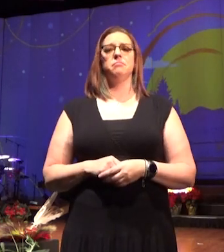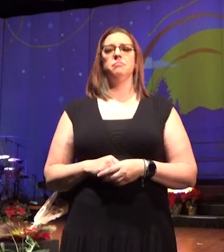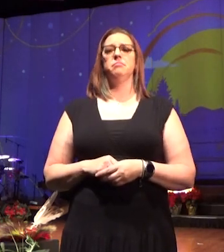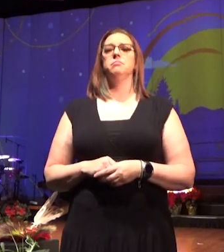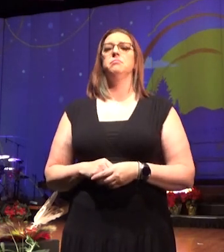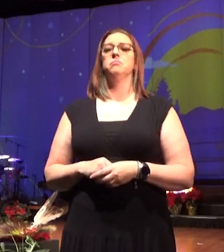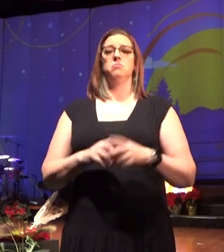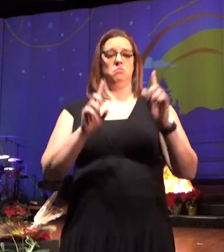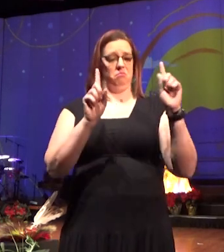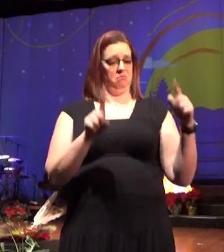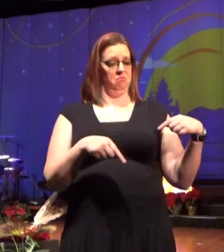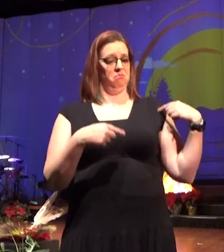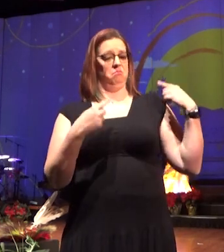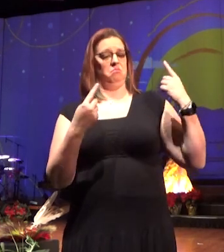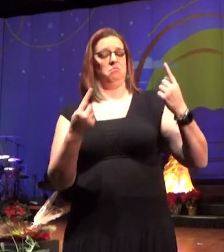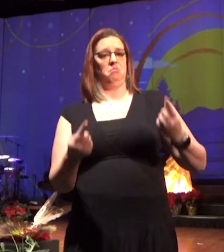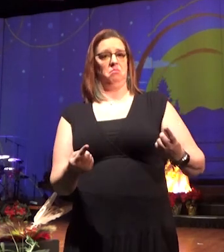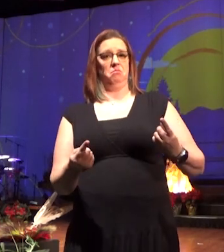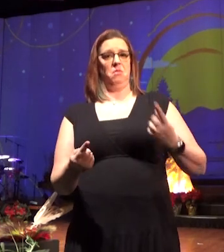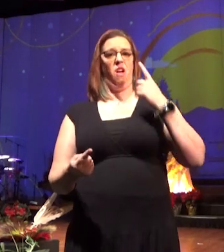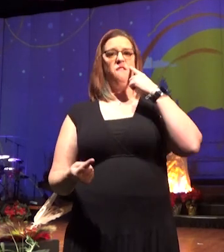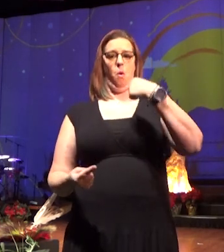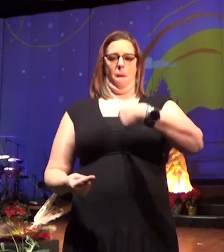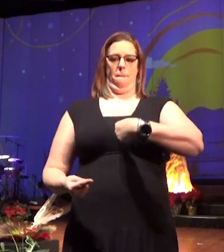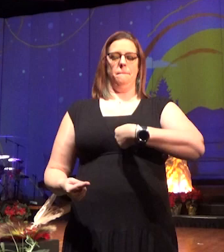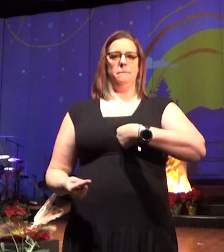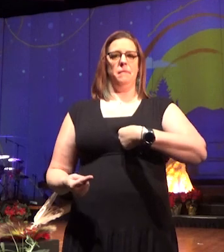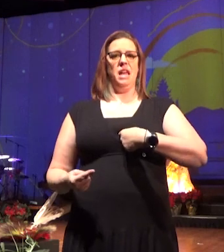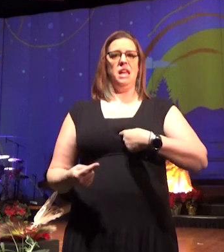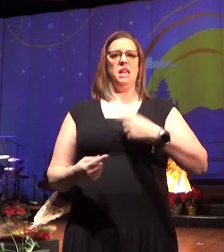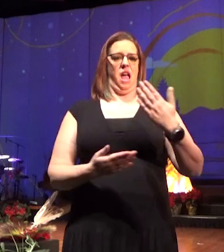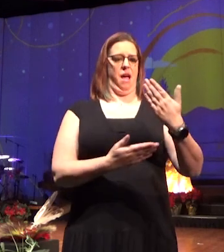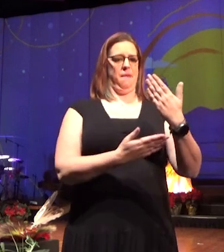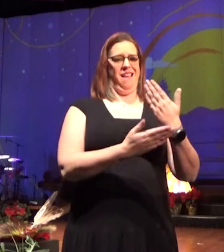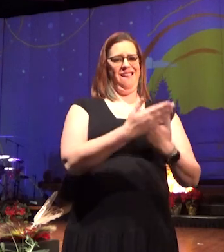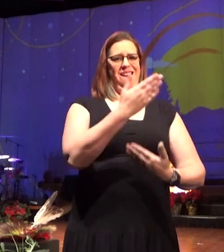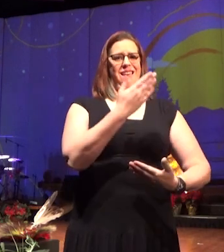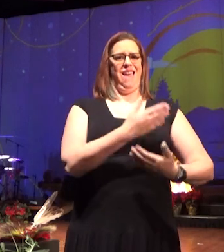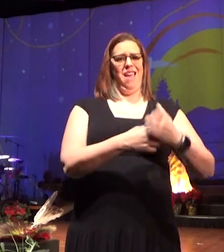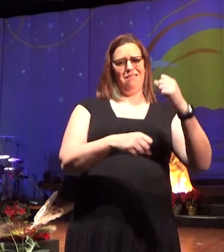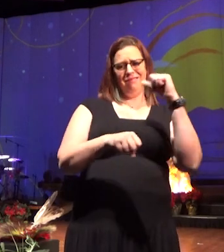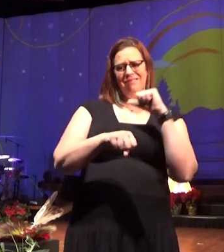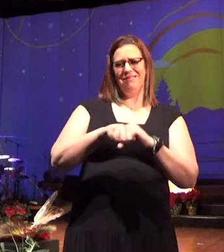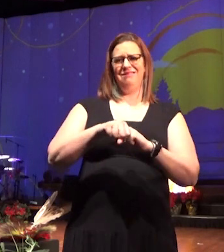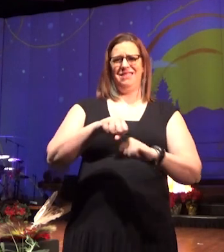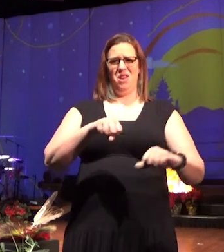And up to now for me it's been hands against stone.